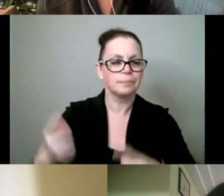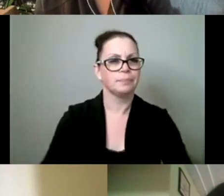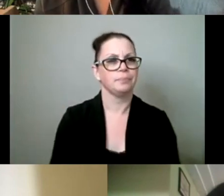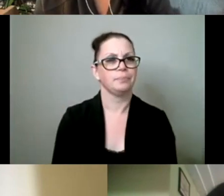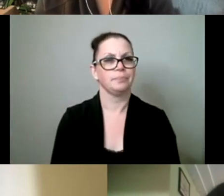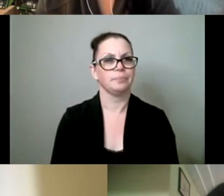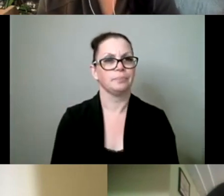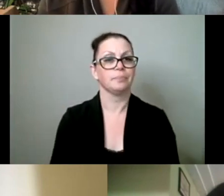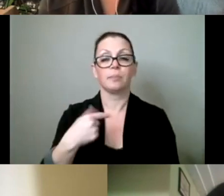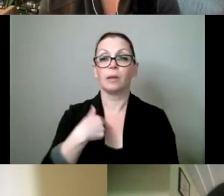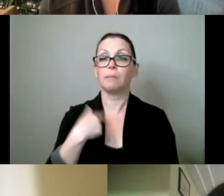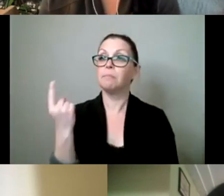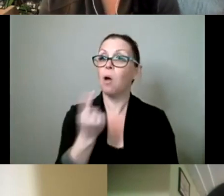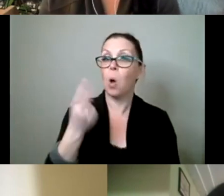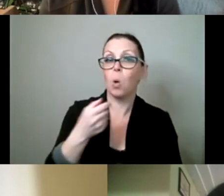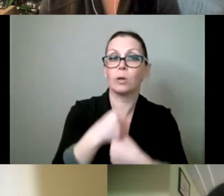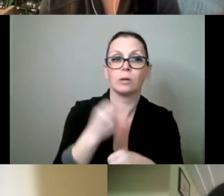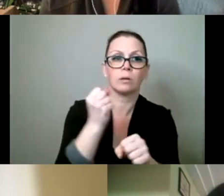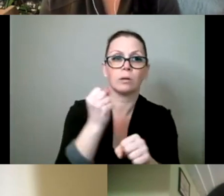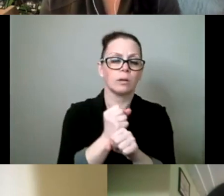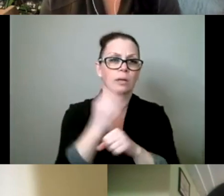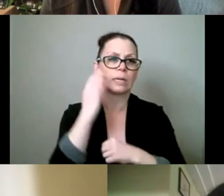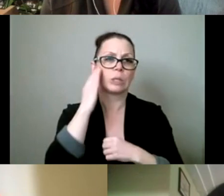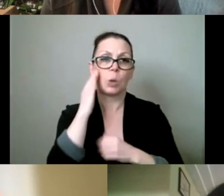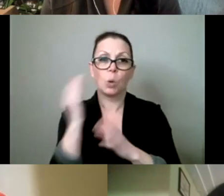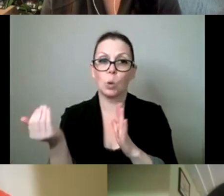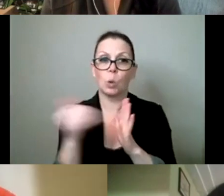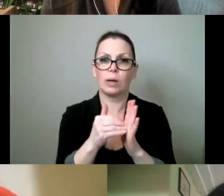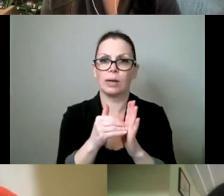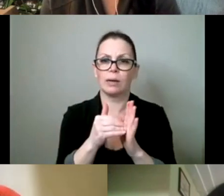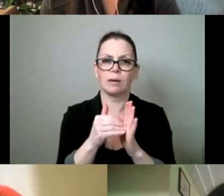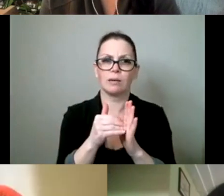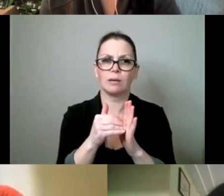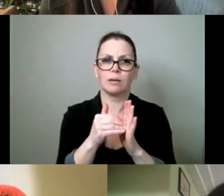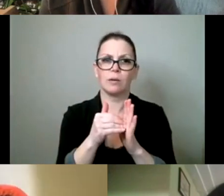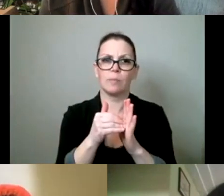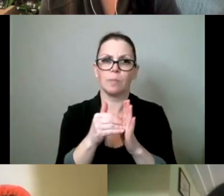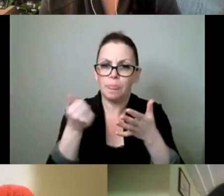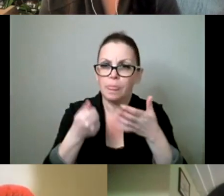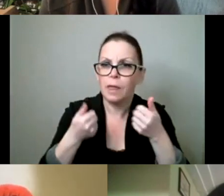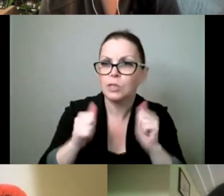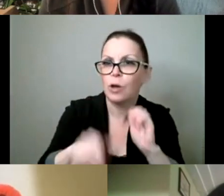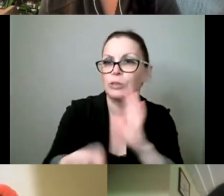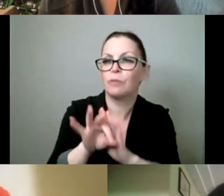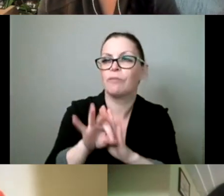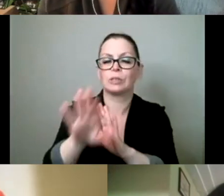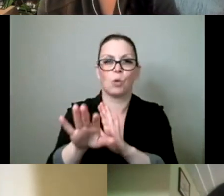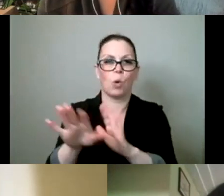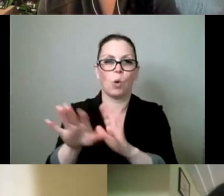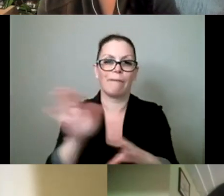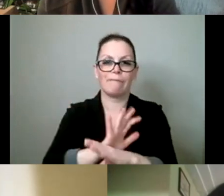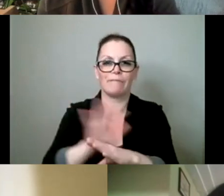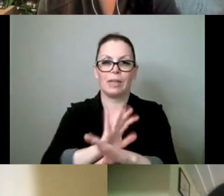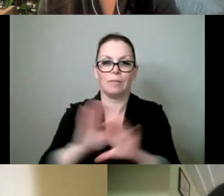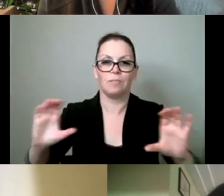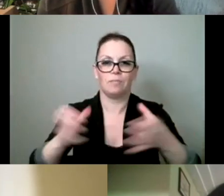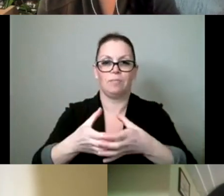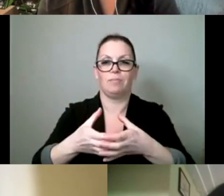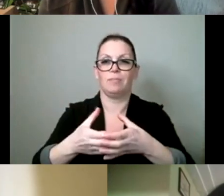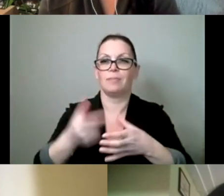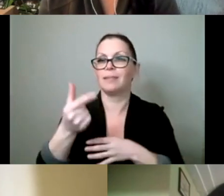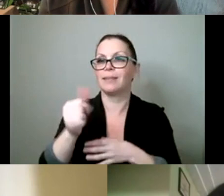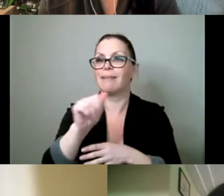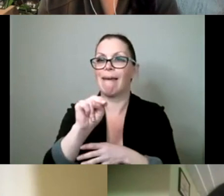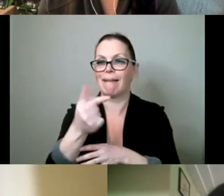always creating, you know, again, leaning into that finding your film gang. Some of us meet peers